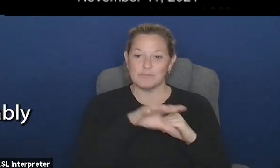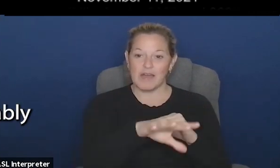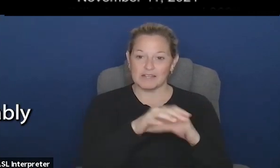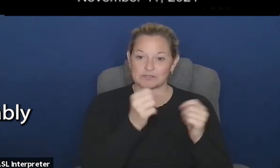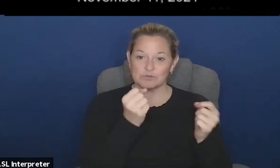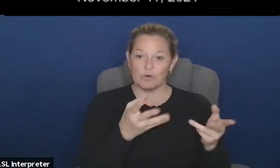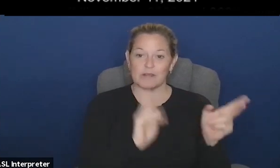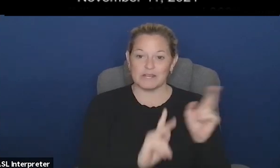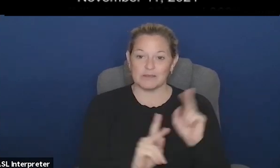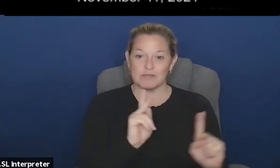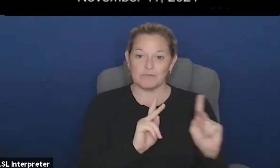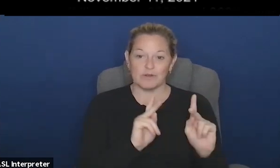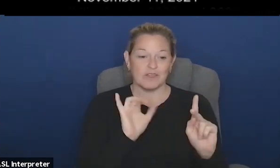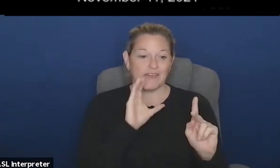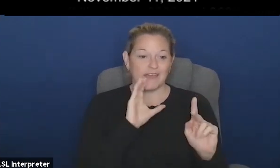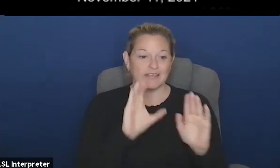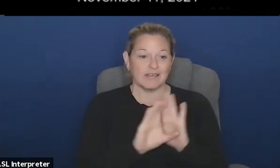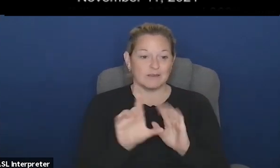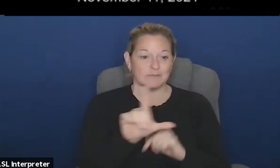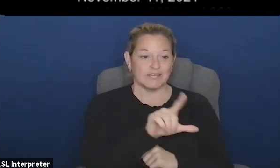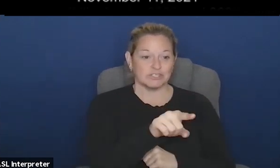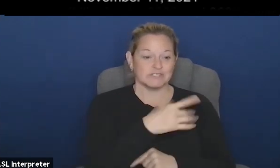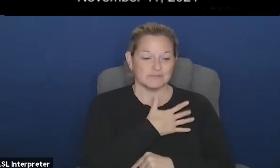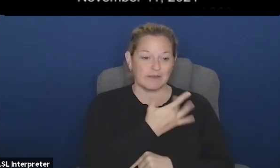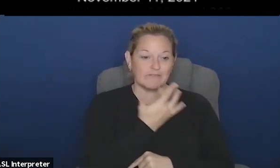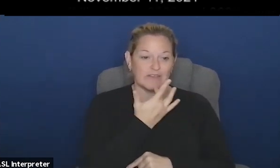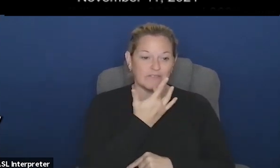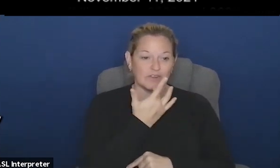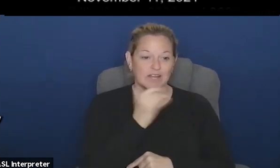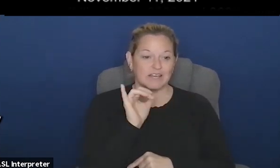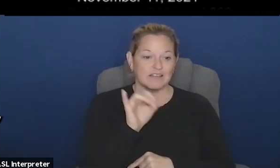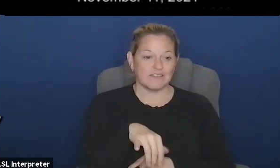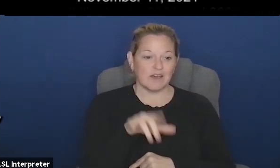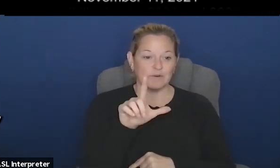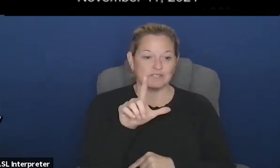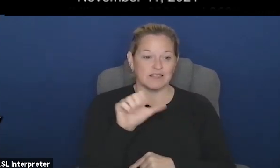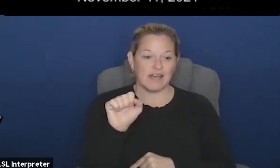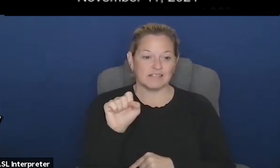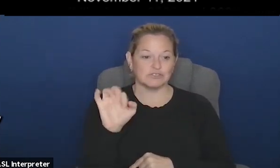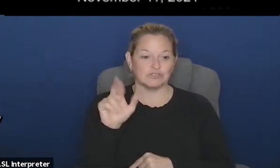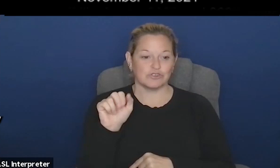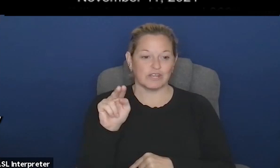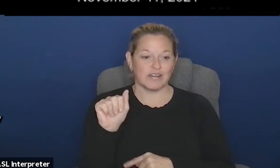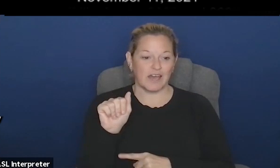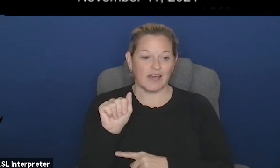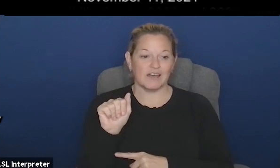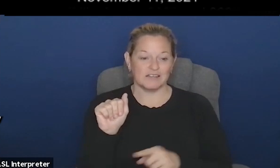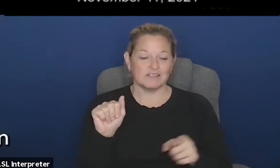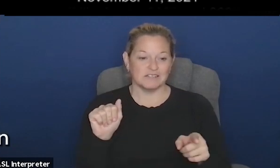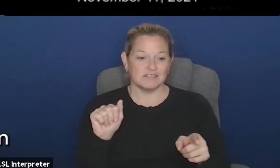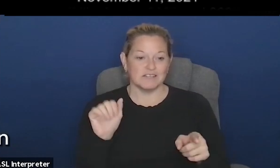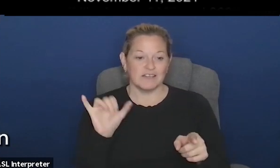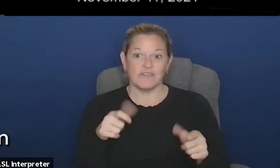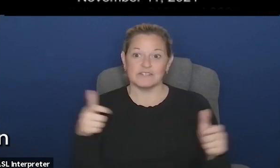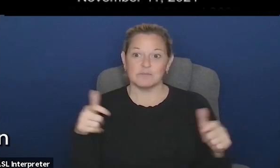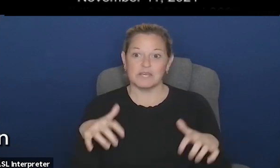probably my favorite image. It's an image of La Portada Stadium in La Serena, Chile, where it shows thousands of people. It's a huge stadium. And in